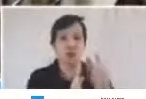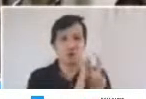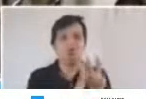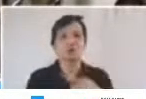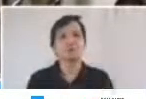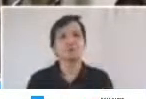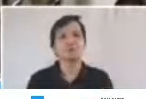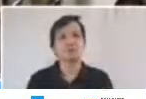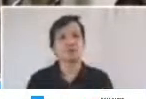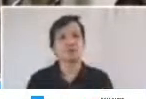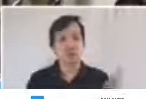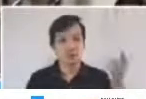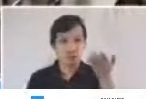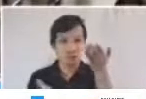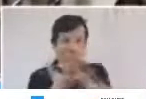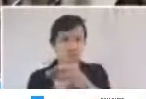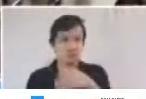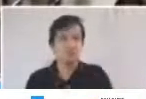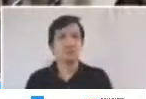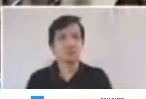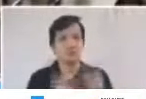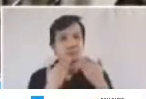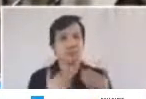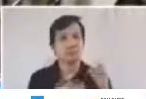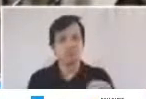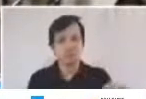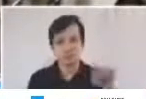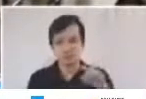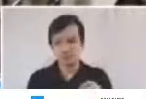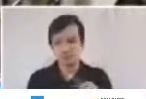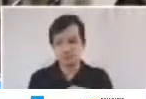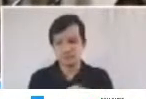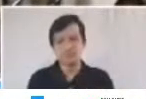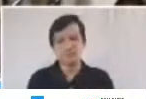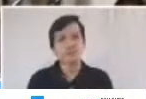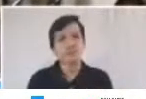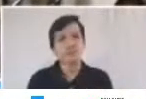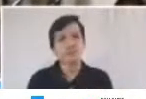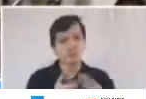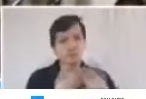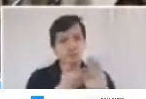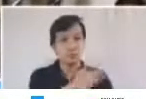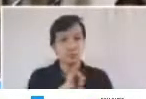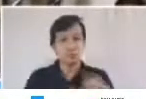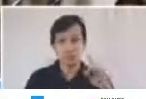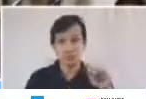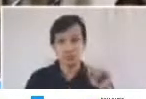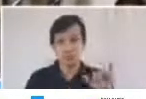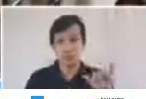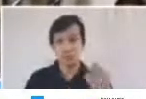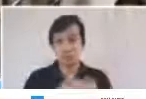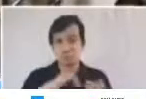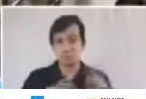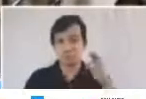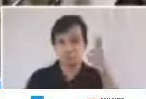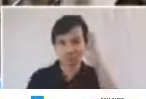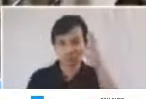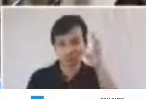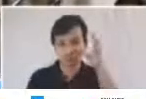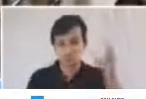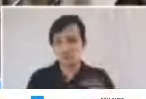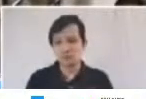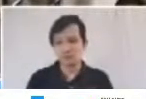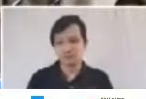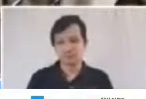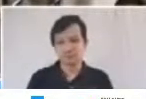inside, and the customers para everybody will get accustomed to these new protocols para po pag eventually we